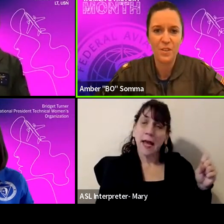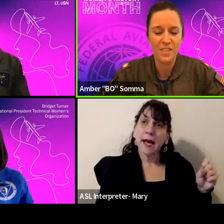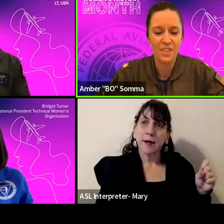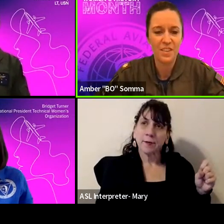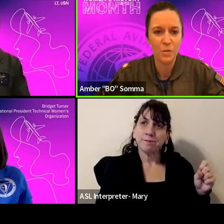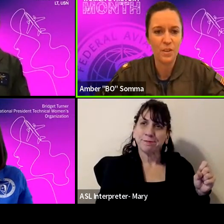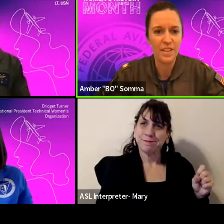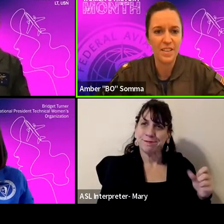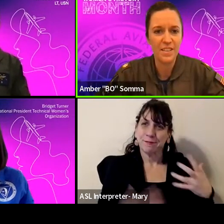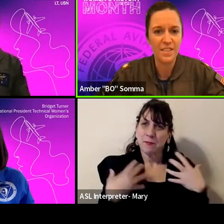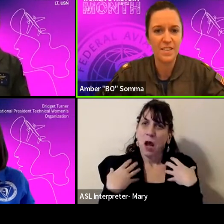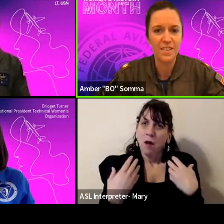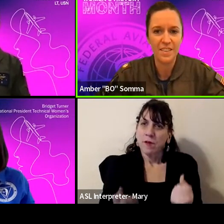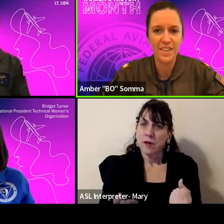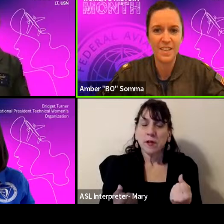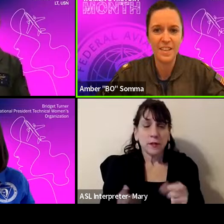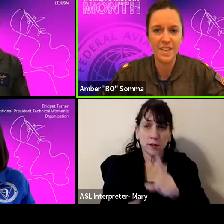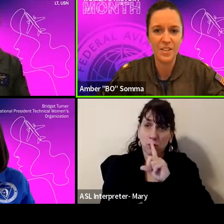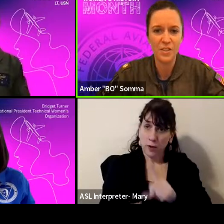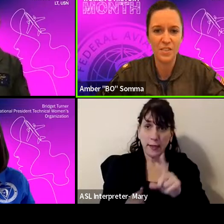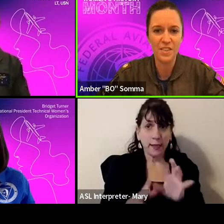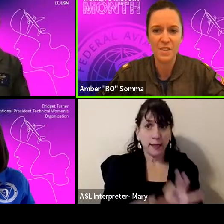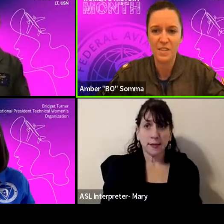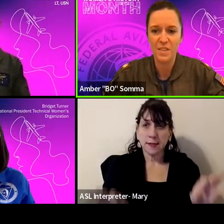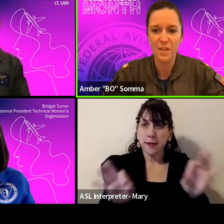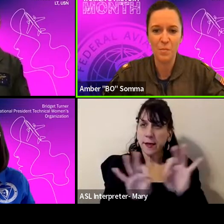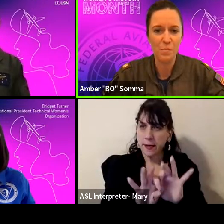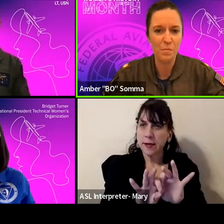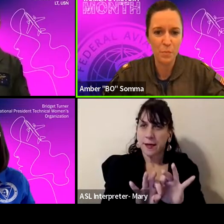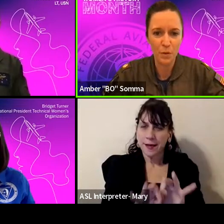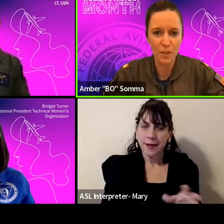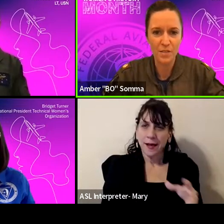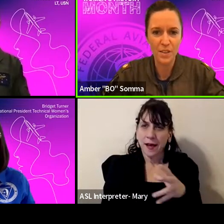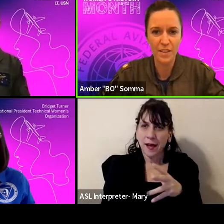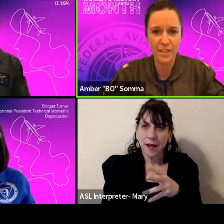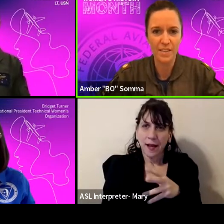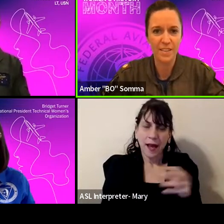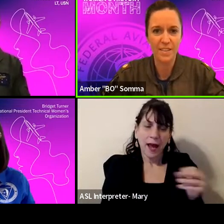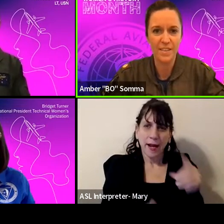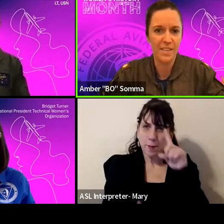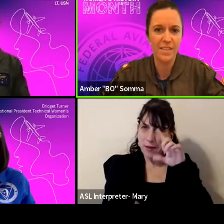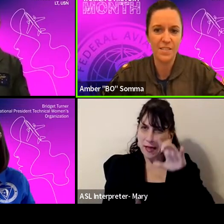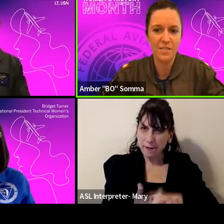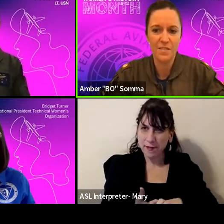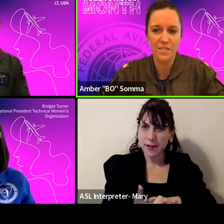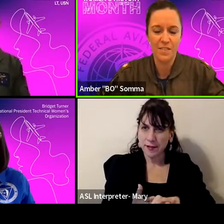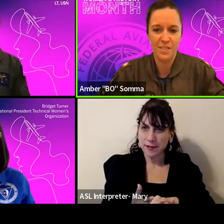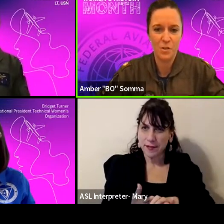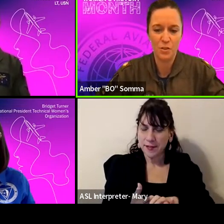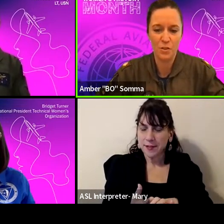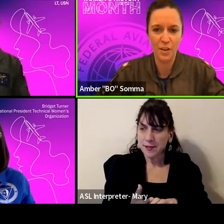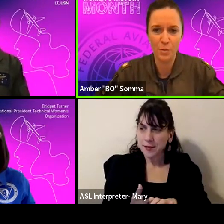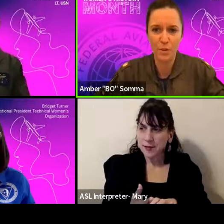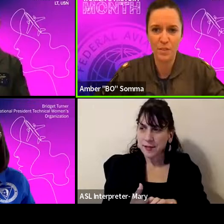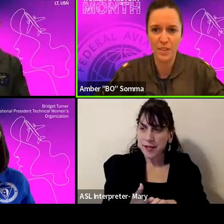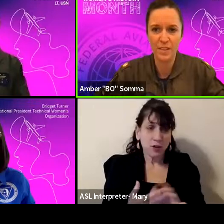The confidence, I think, really is key, and just, you know, believing in